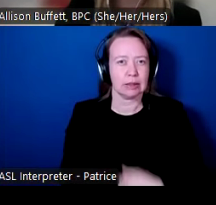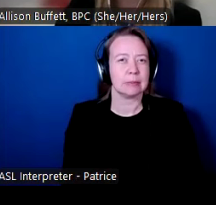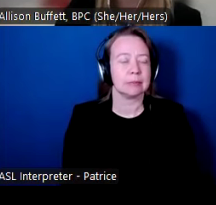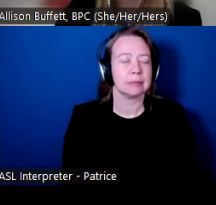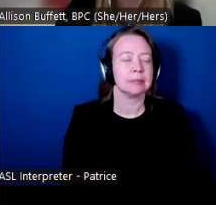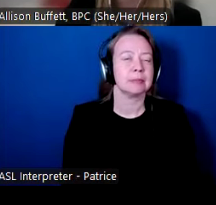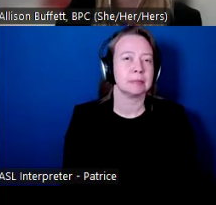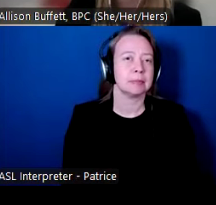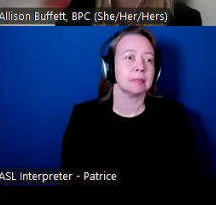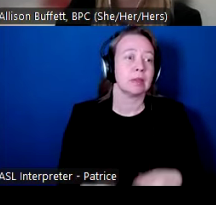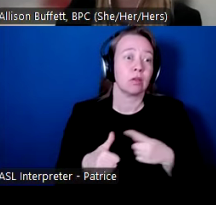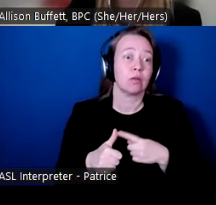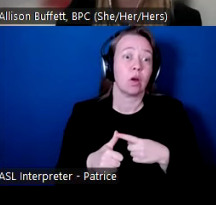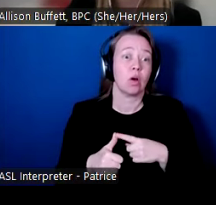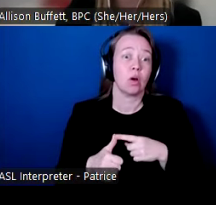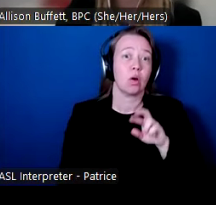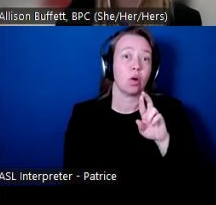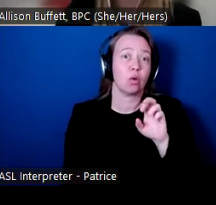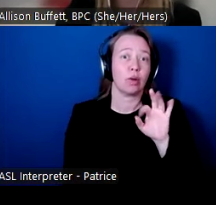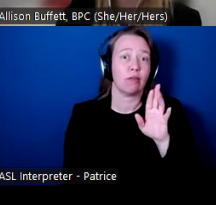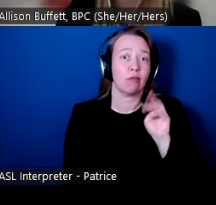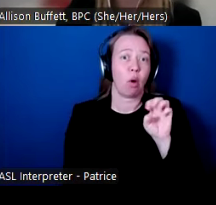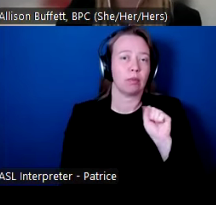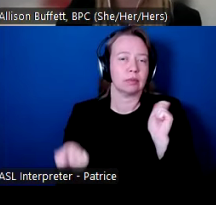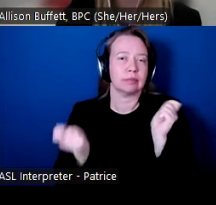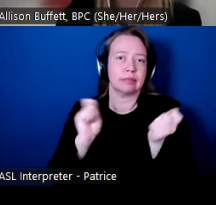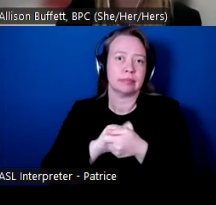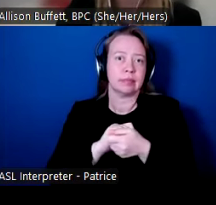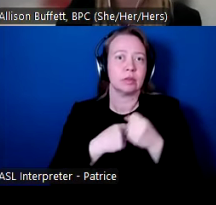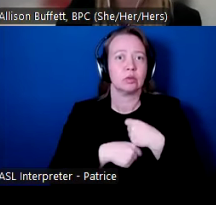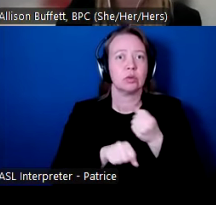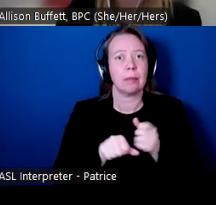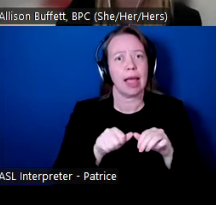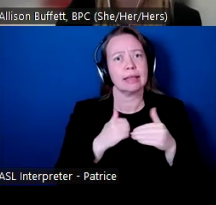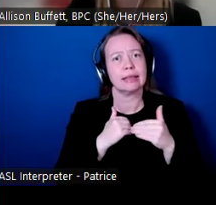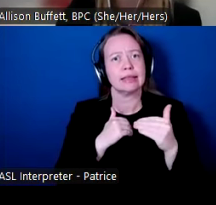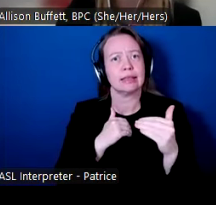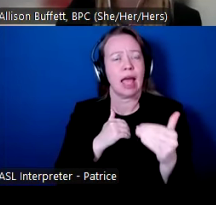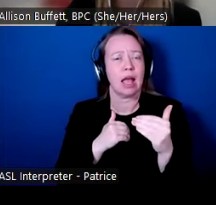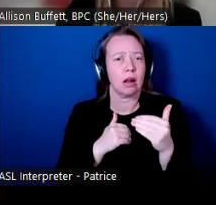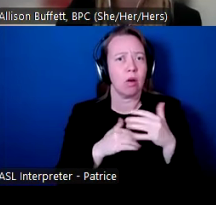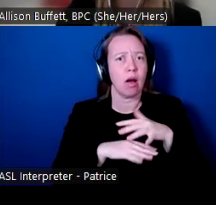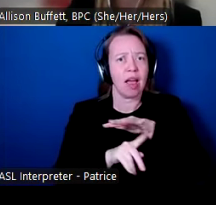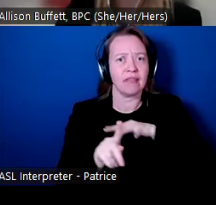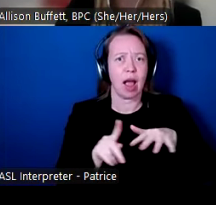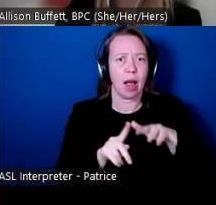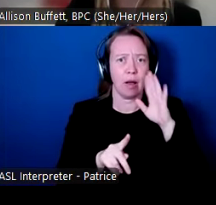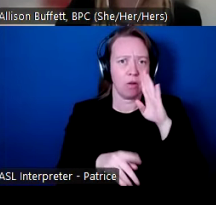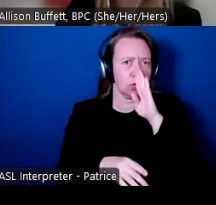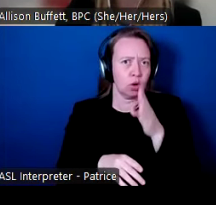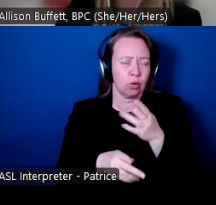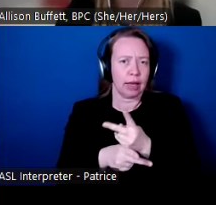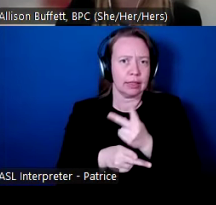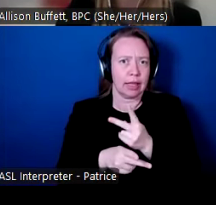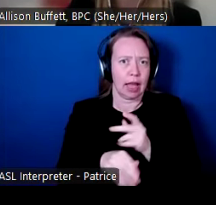Let's start off with reforms to create sustainable and supportive environments for direct care professionals. Through